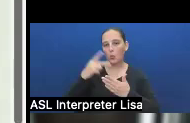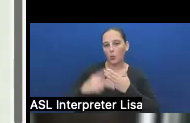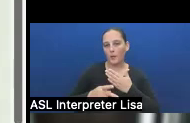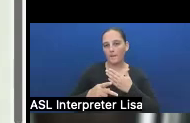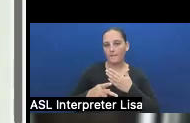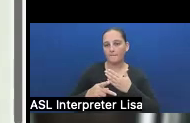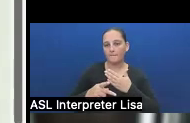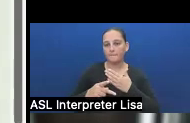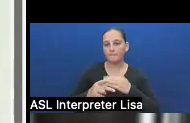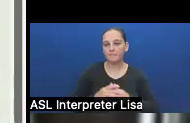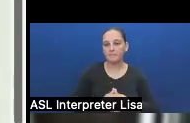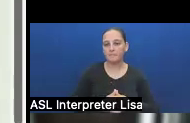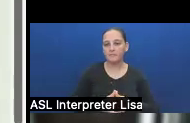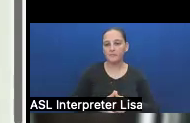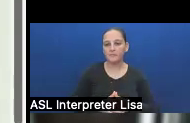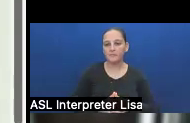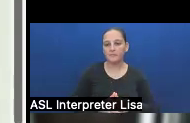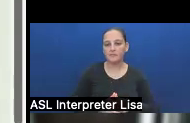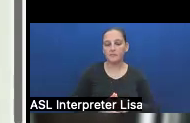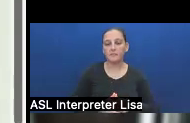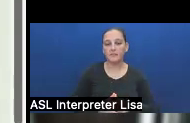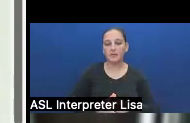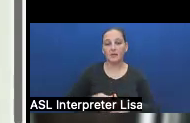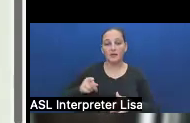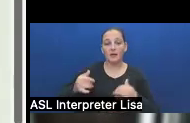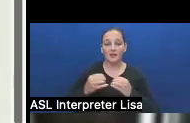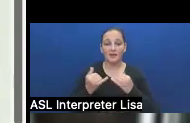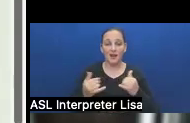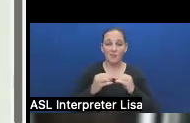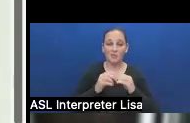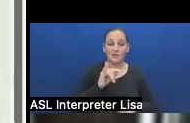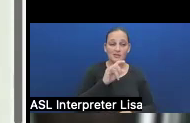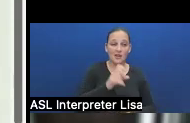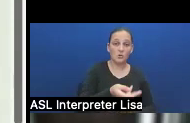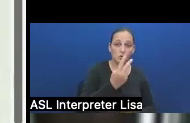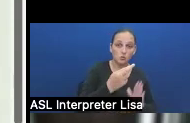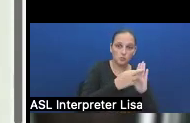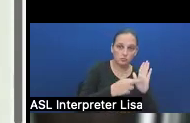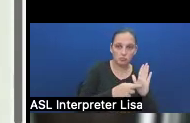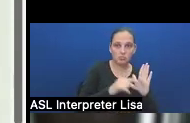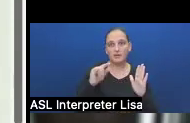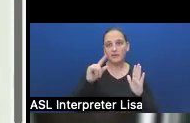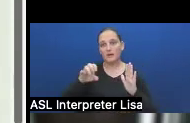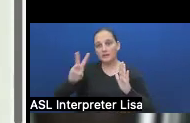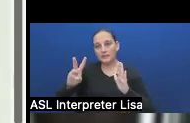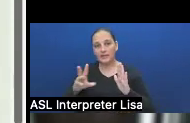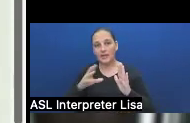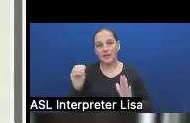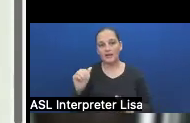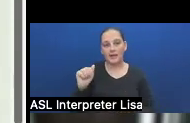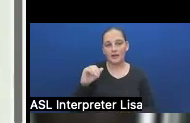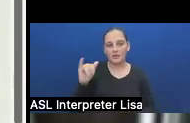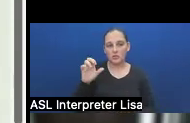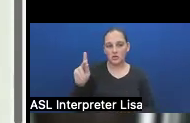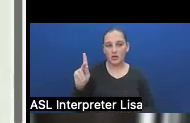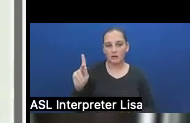narrow it. Also pulled the Title II regs, the Title VI regulations, which are pretty old too, and the AJAC regs, which are